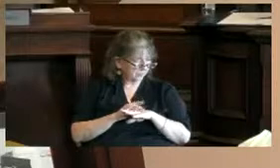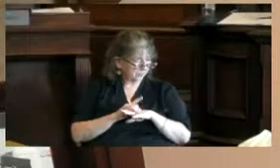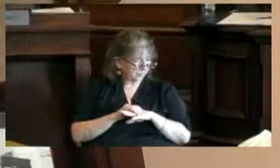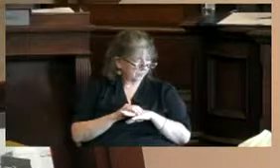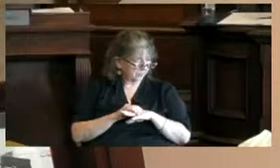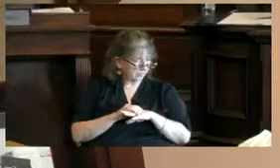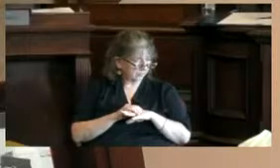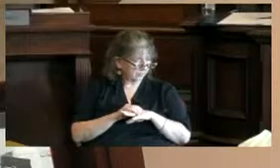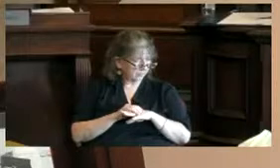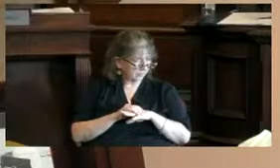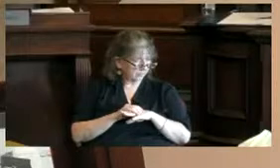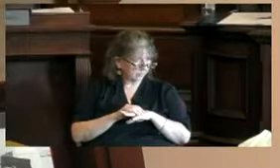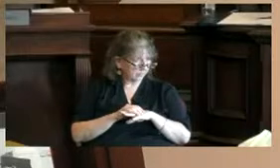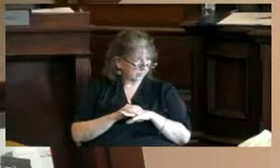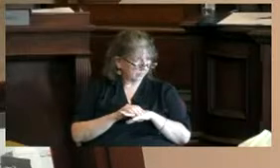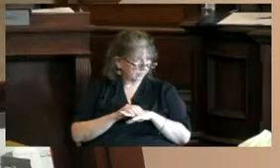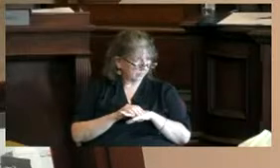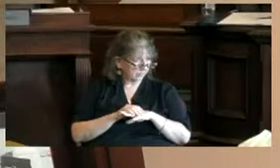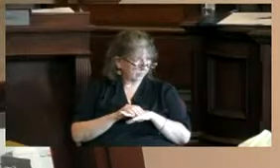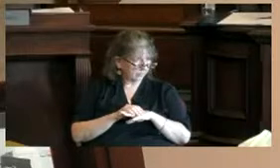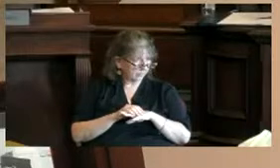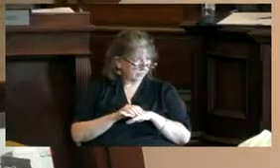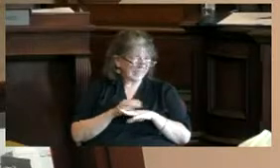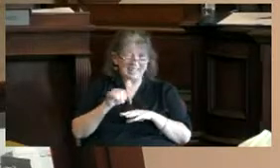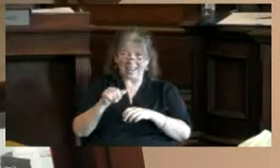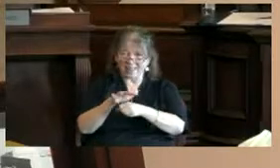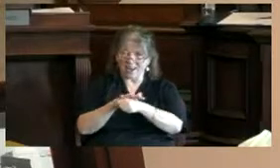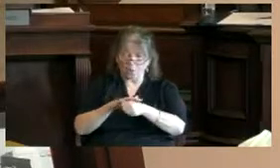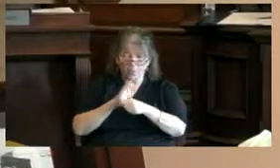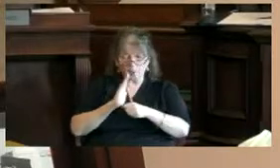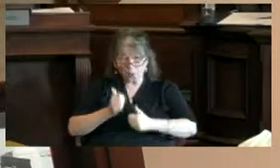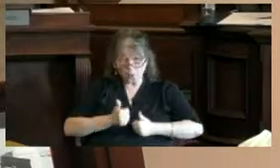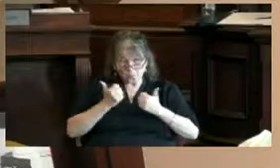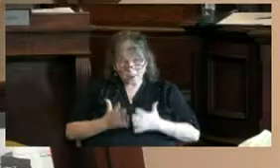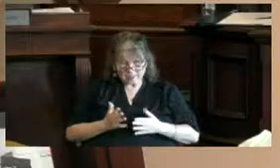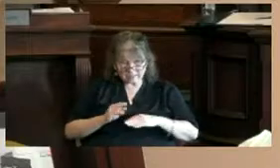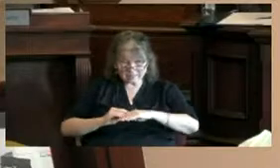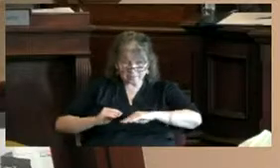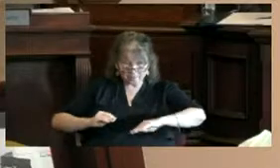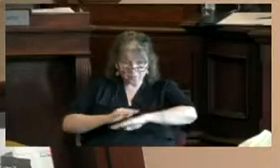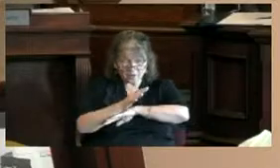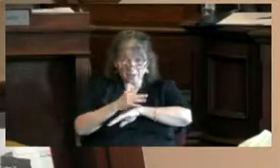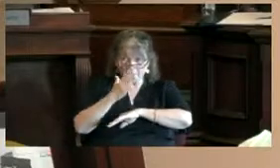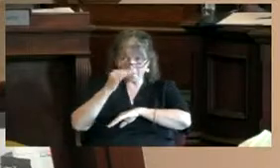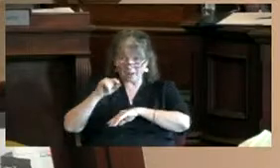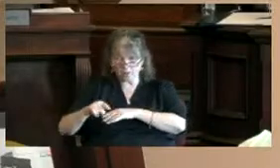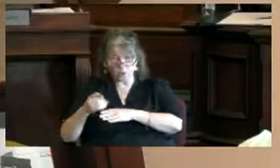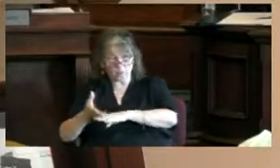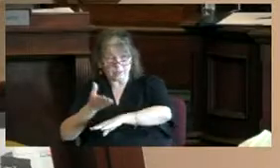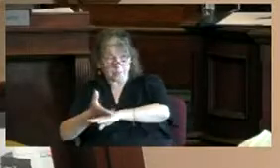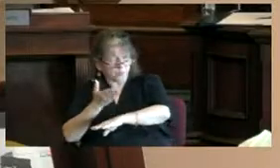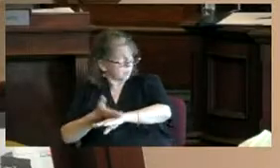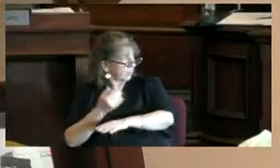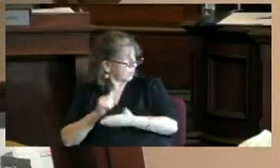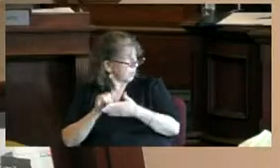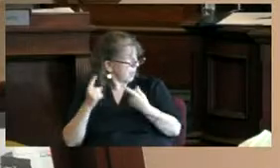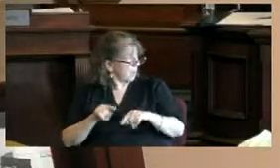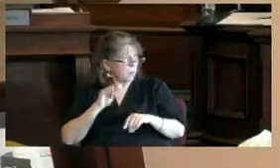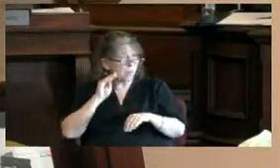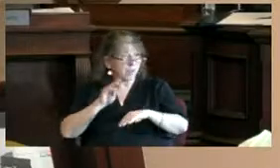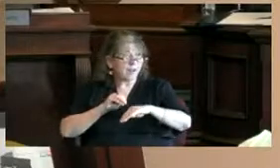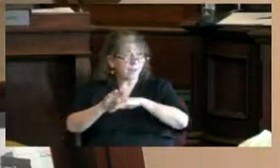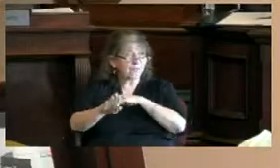engineering in that area, but will residents be impacted by any of the improvements that are being proposed?